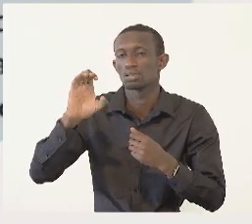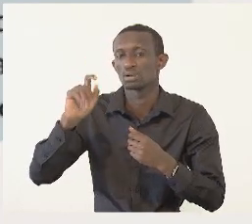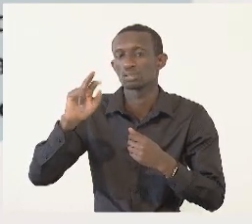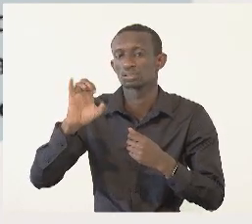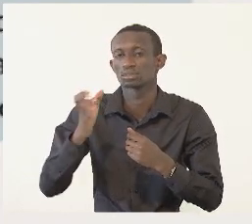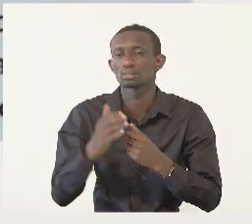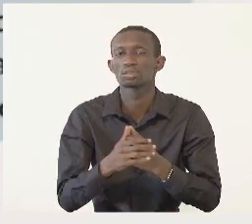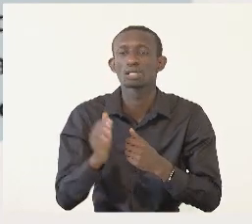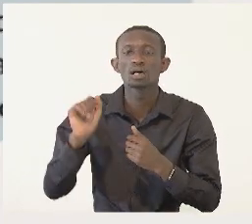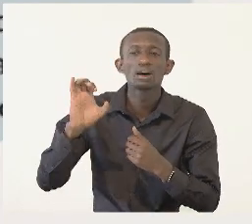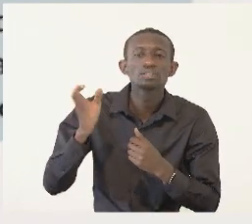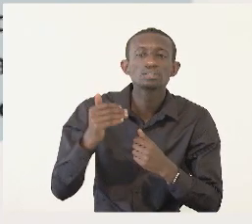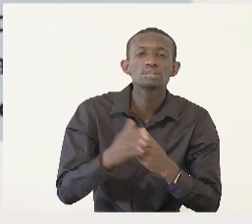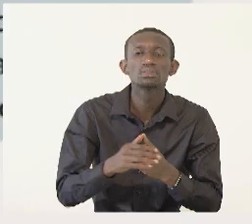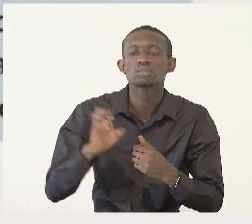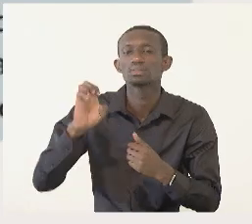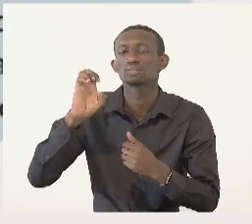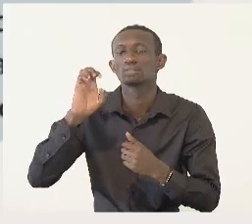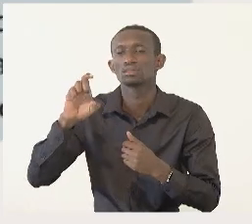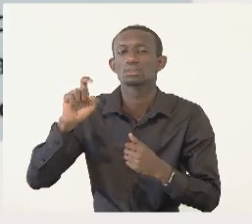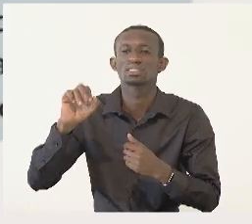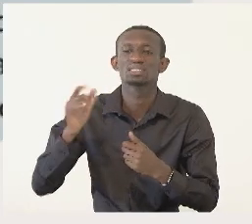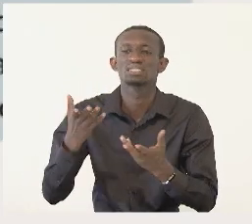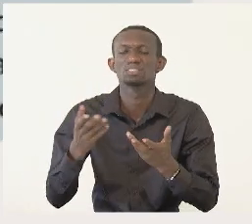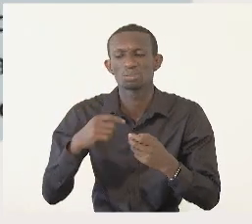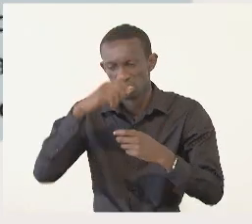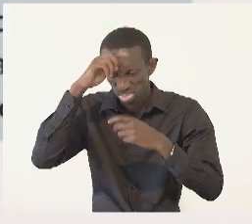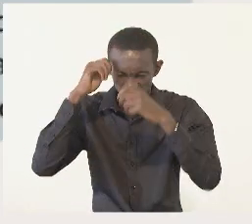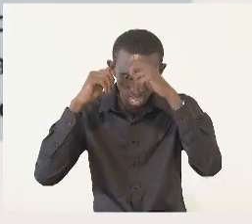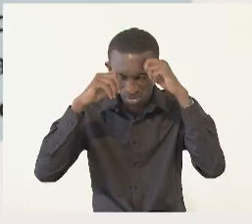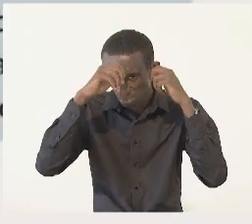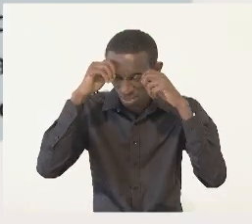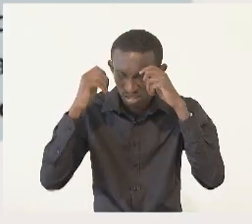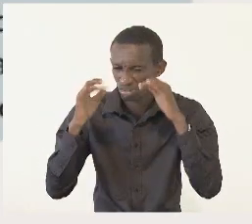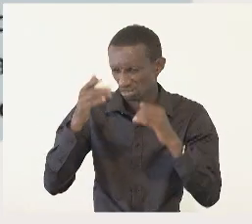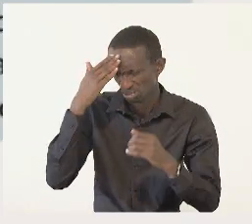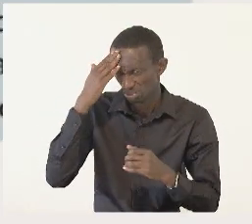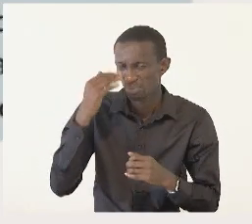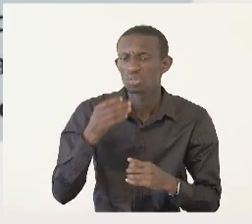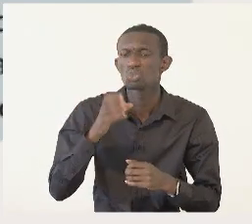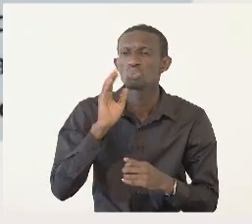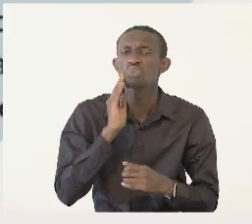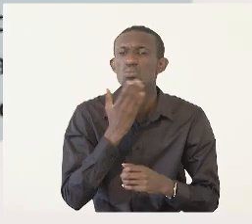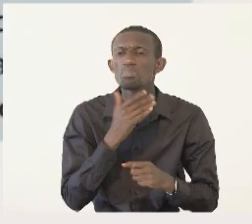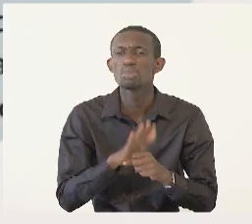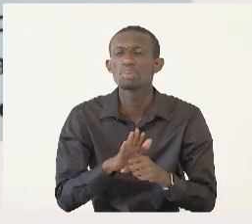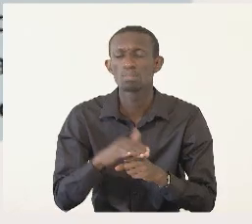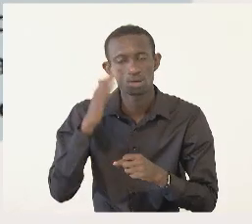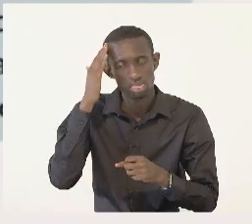and excess water in the form of sweat. I know some of you, when there's too much water, how can just be